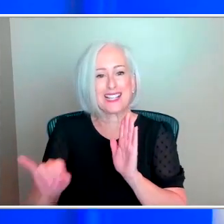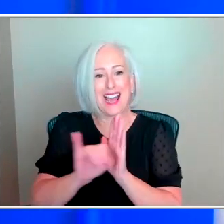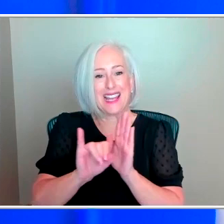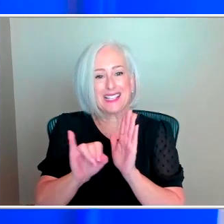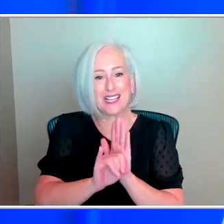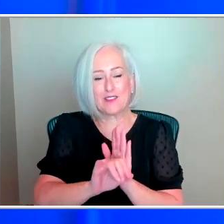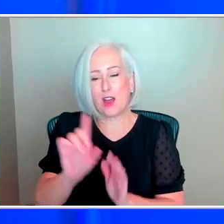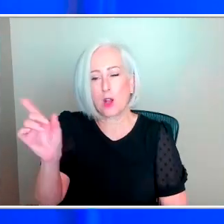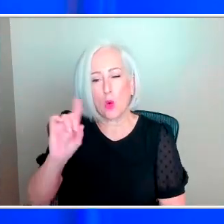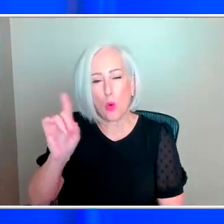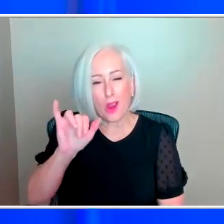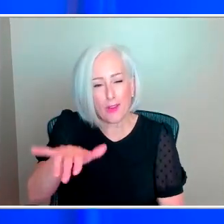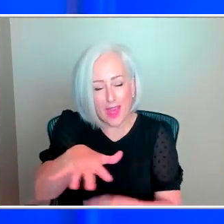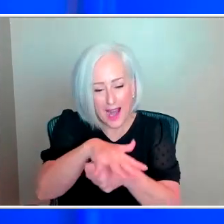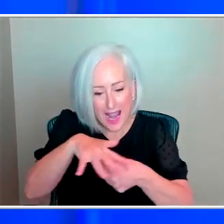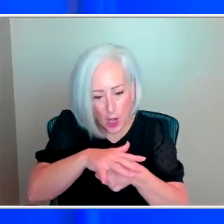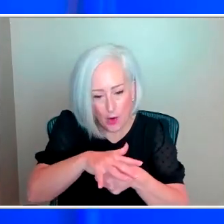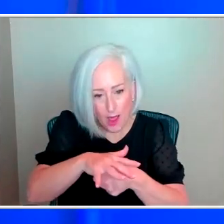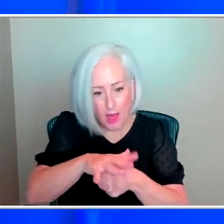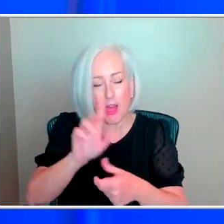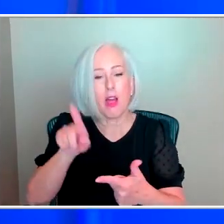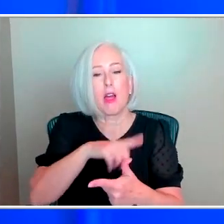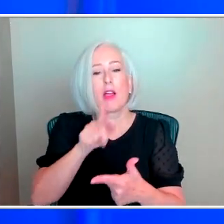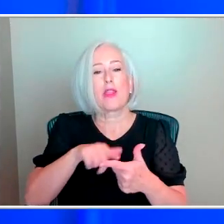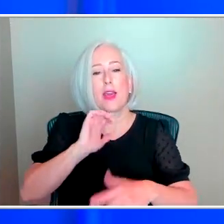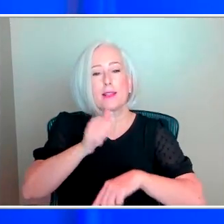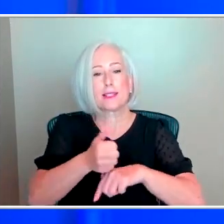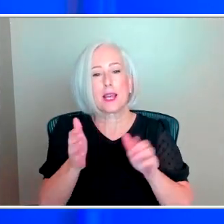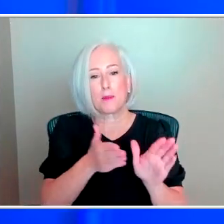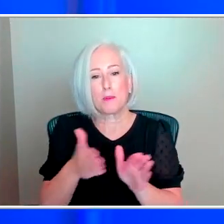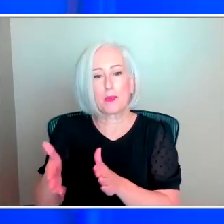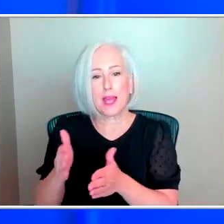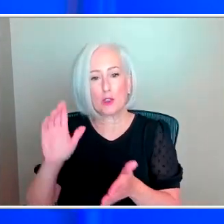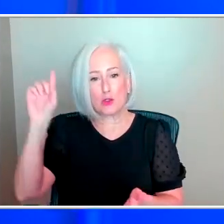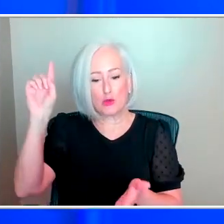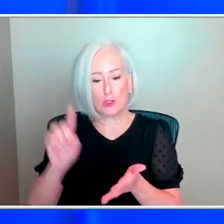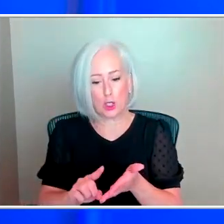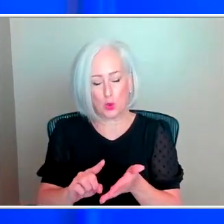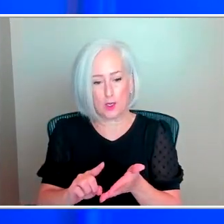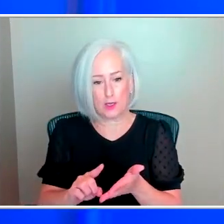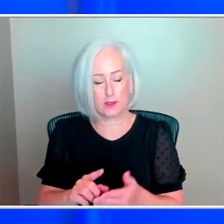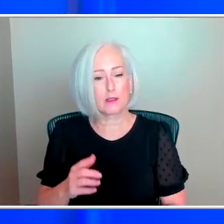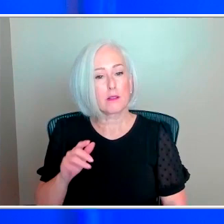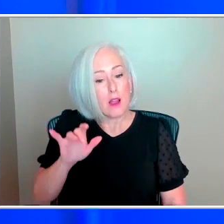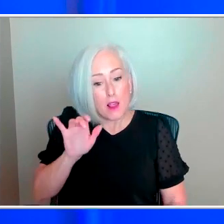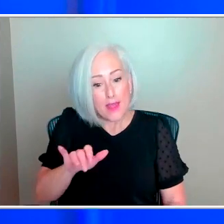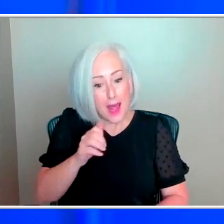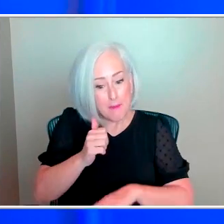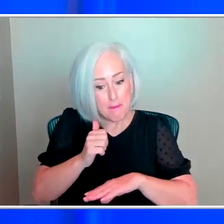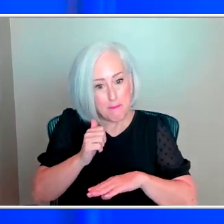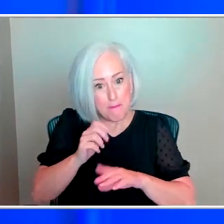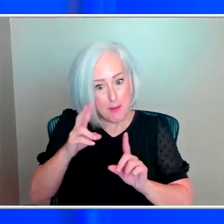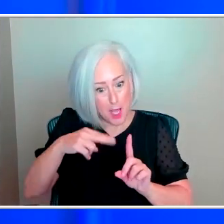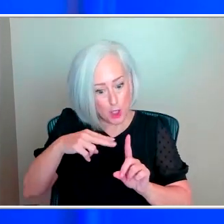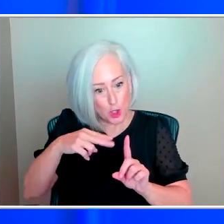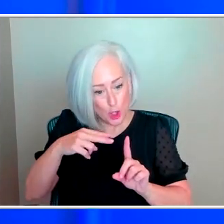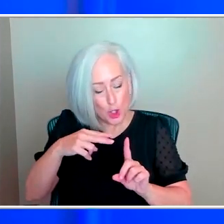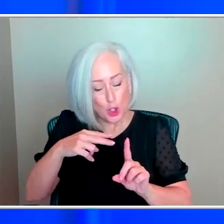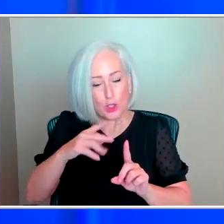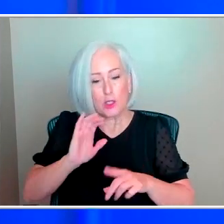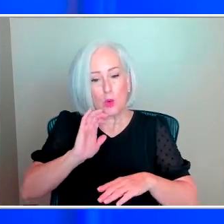and then put a plan in place to decrease them, because they move the monitors around based on where they think there may be a